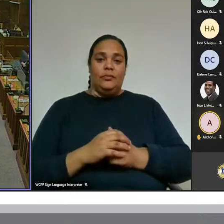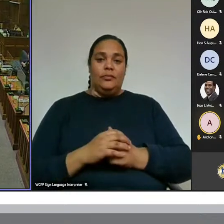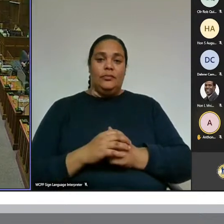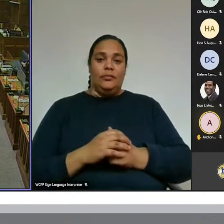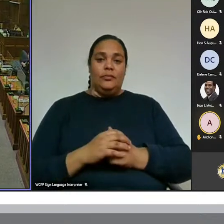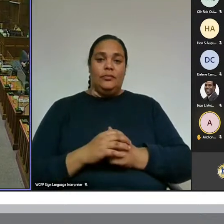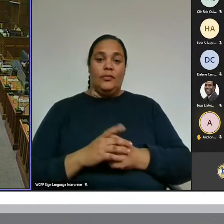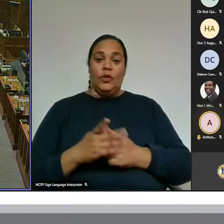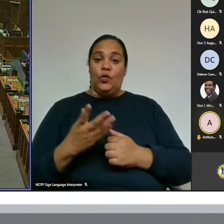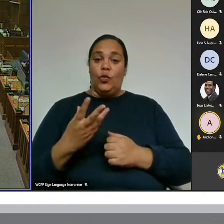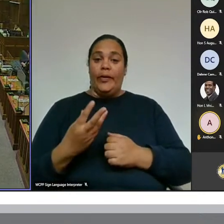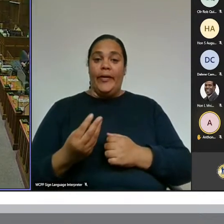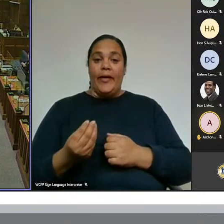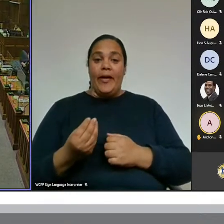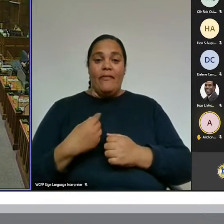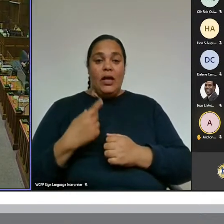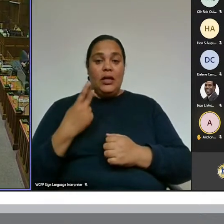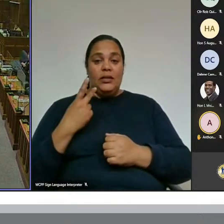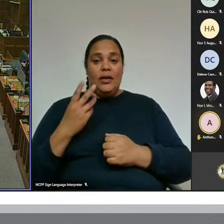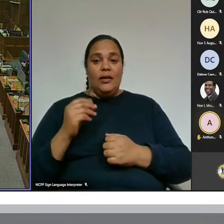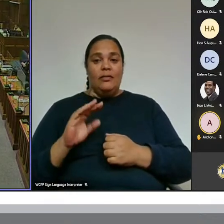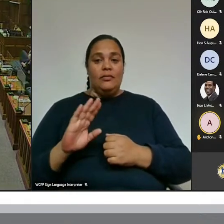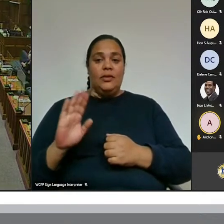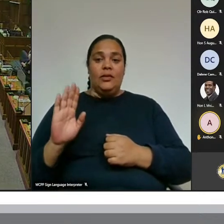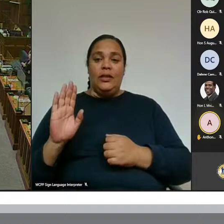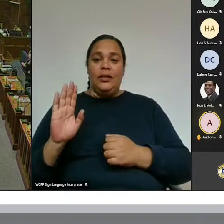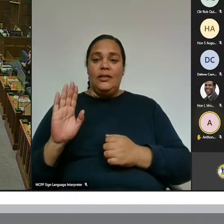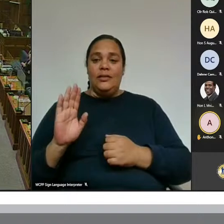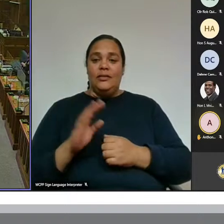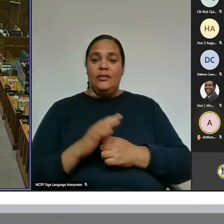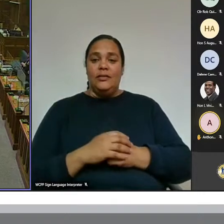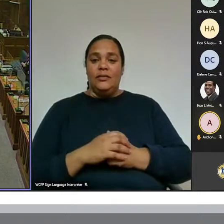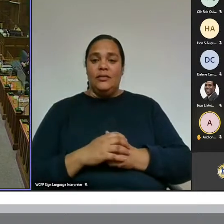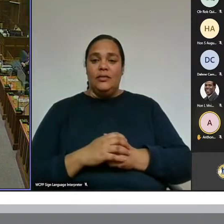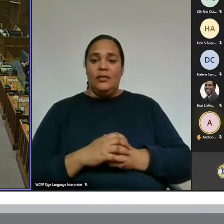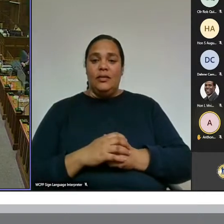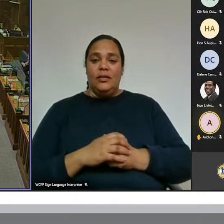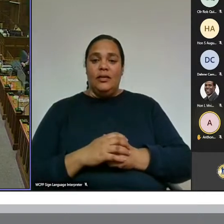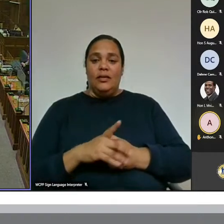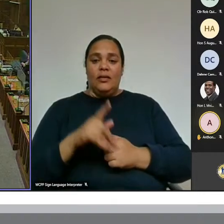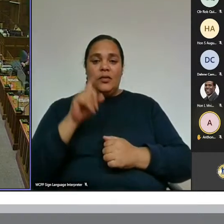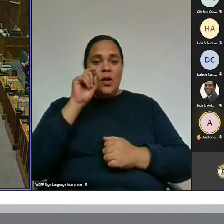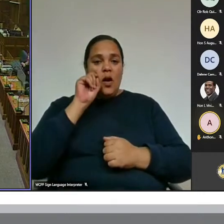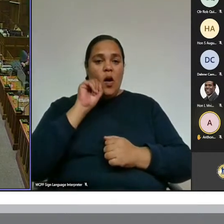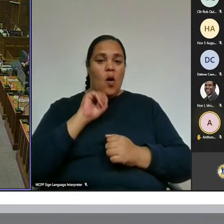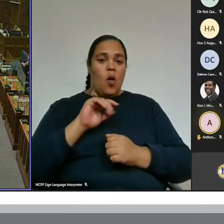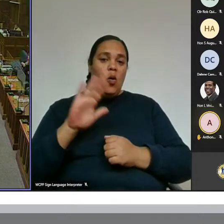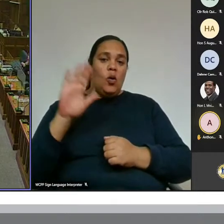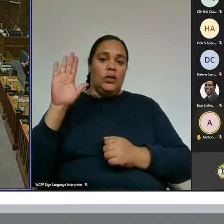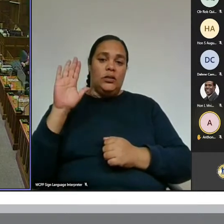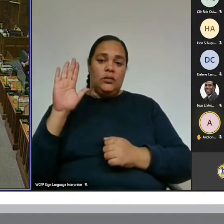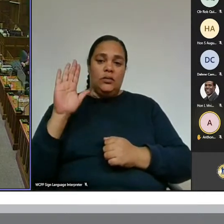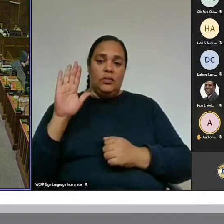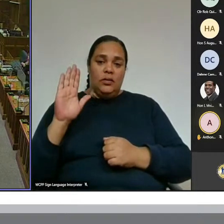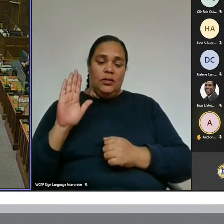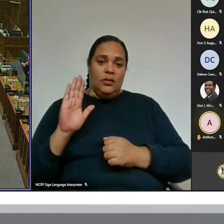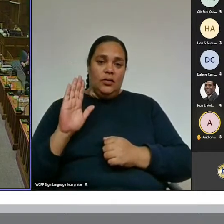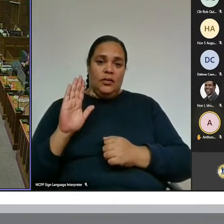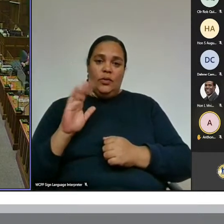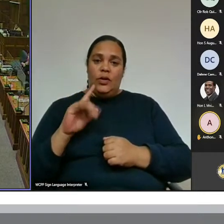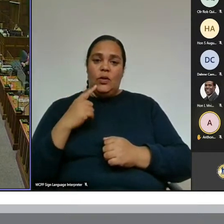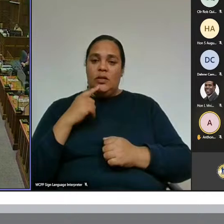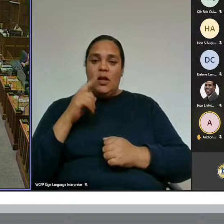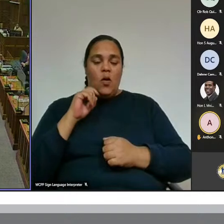you may have? I see there's a hand. It's an old, it's a legacy hand. You know, we don't say old hand